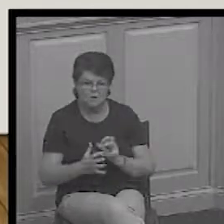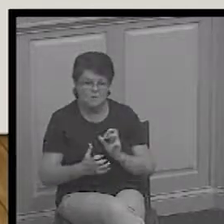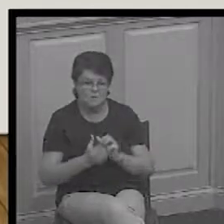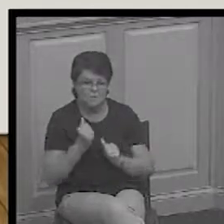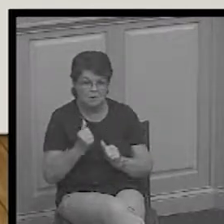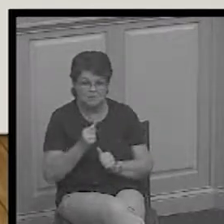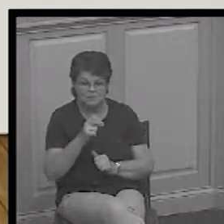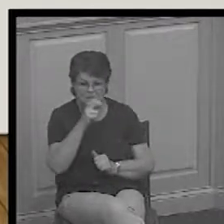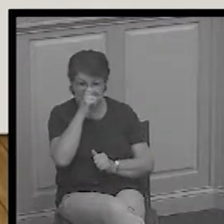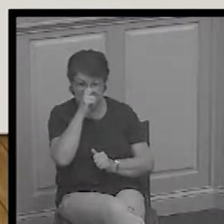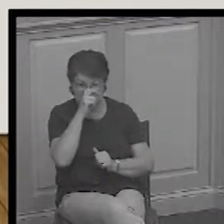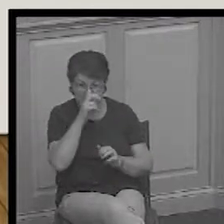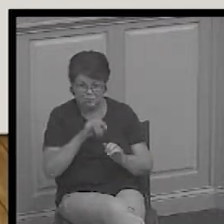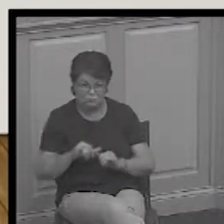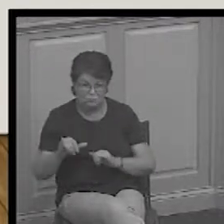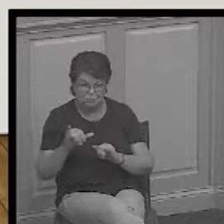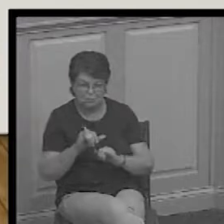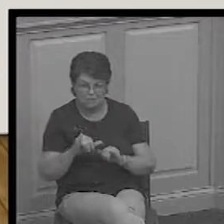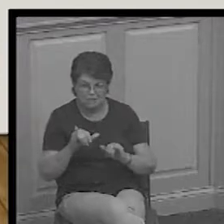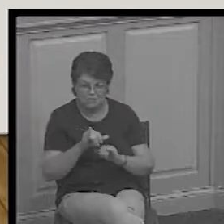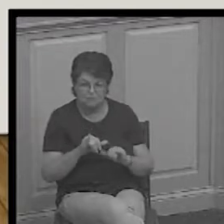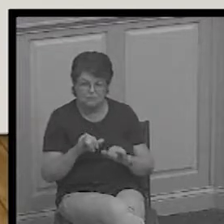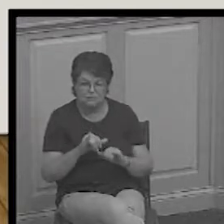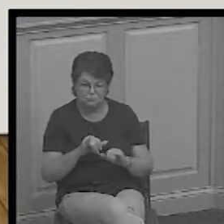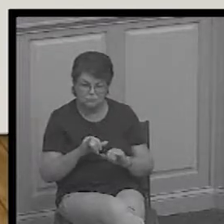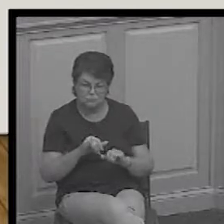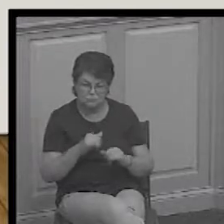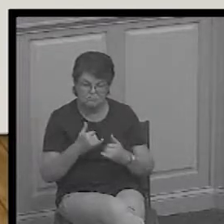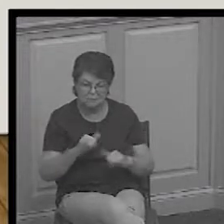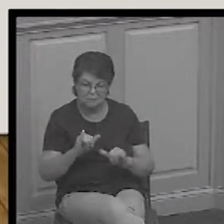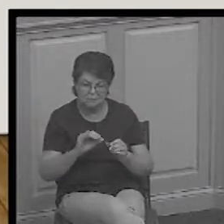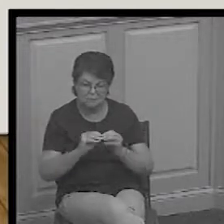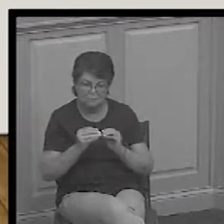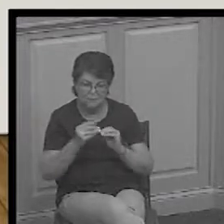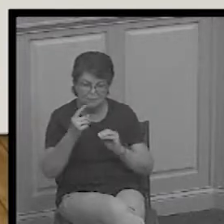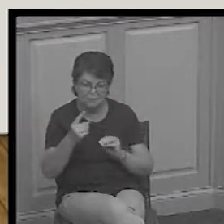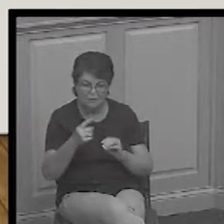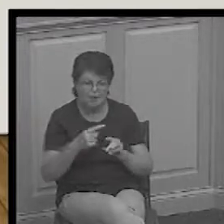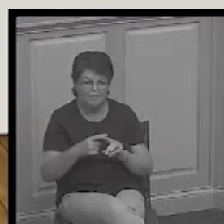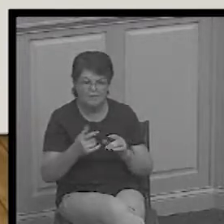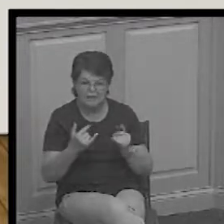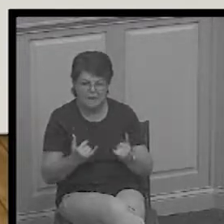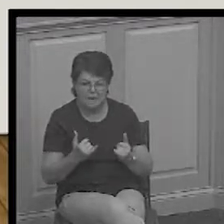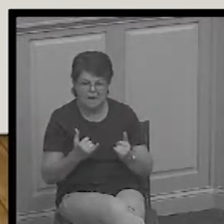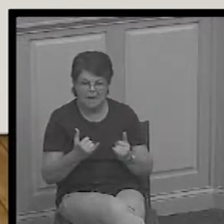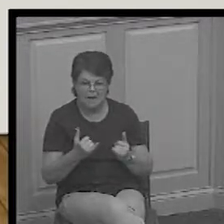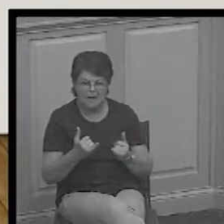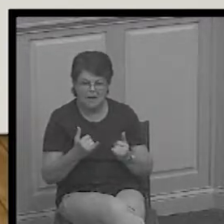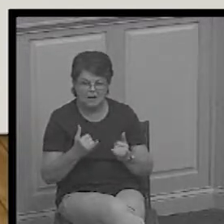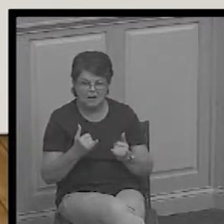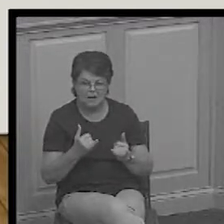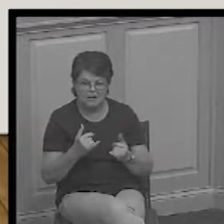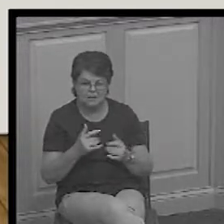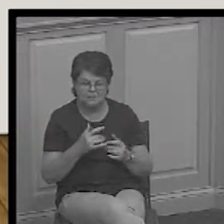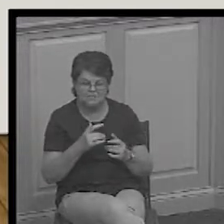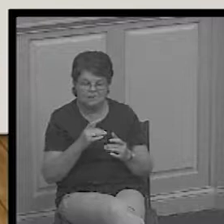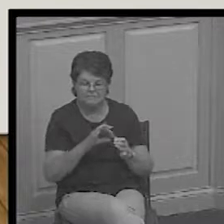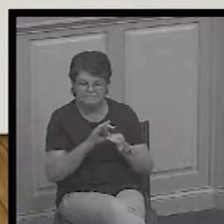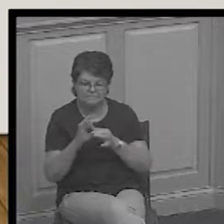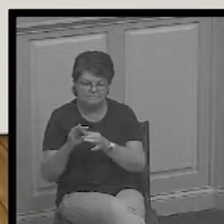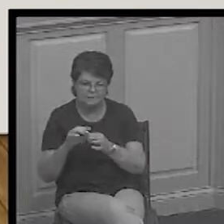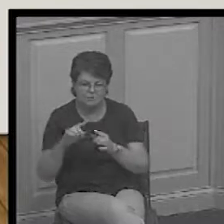of the stricter standards always prevail. I think you've heard that. Now the stricter standard in many cases stands with planning and zoning, which they have to